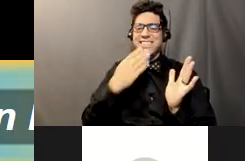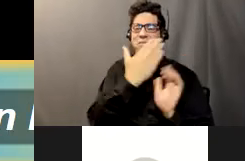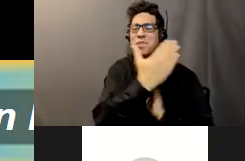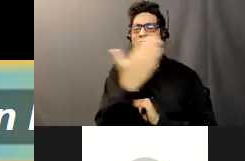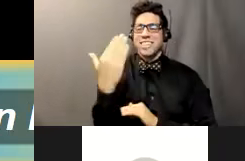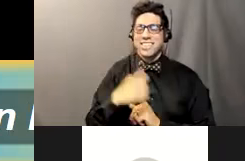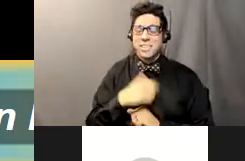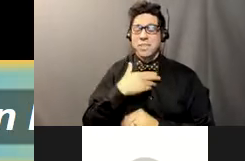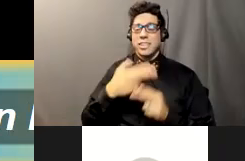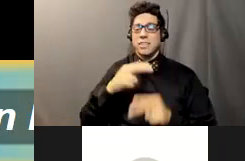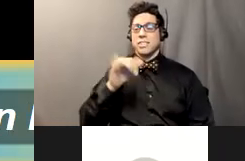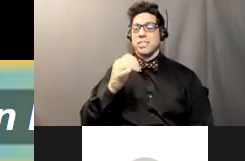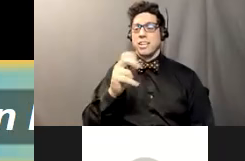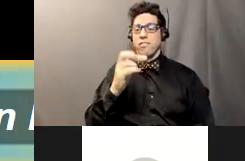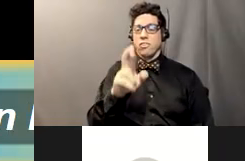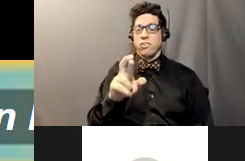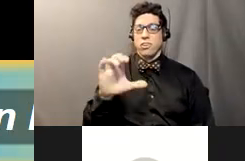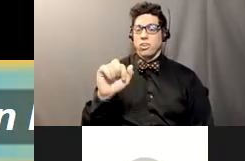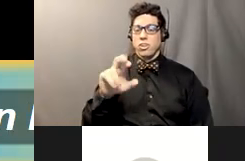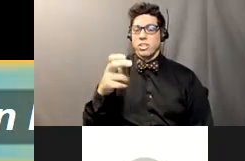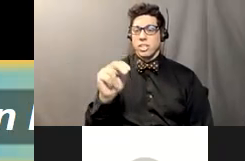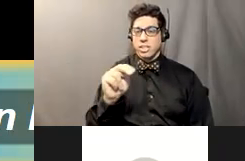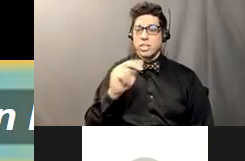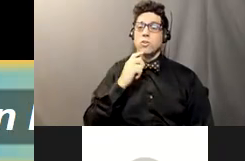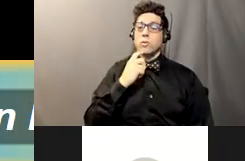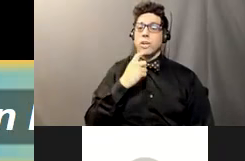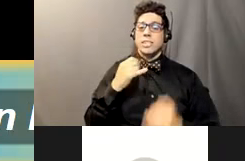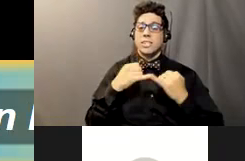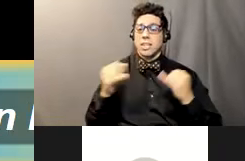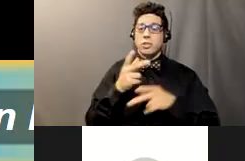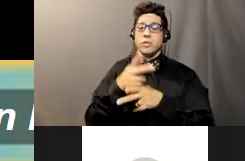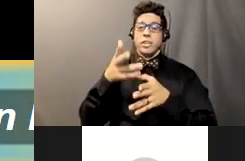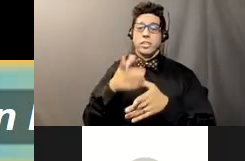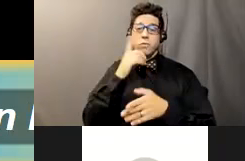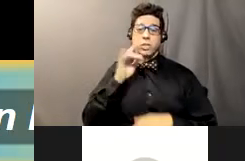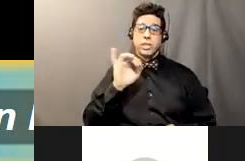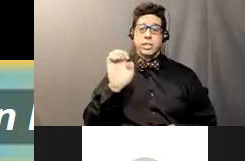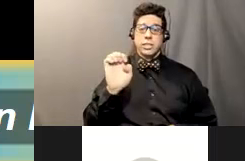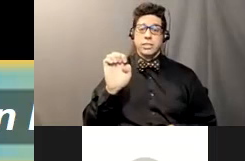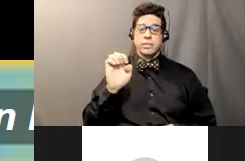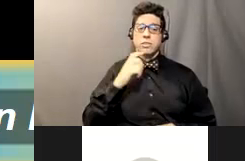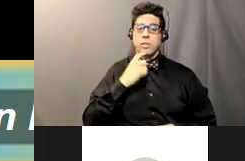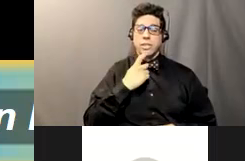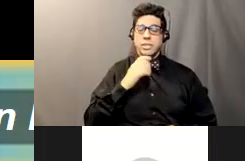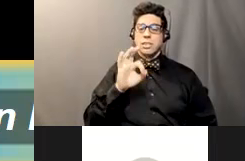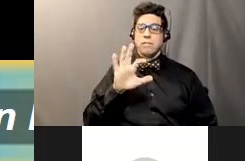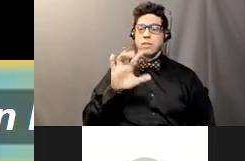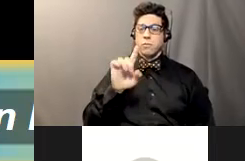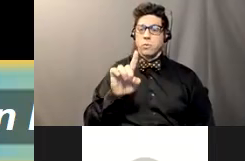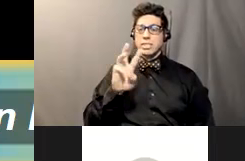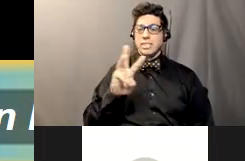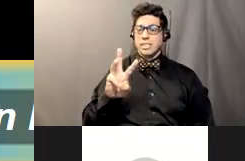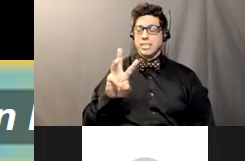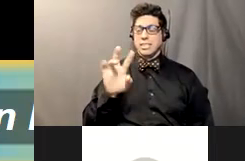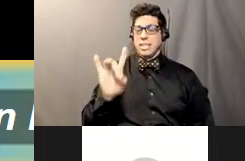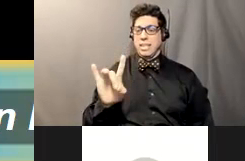everyone. My name is Jennifer Carson. I'm the Crisis Line Supervisor for Inland SoCal Crisis Helpline 951-686-HELP. We're one of